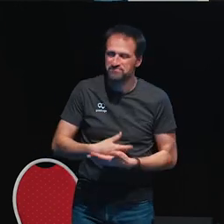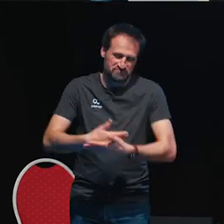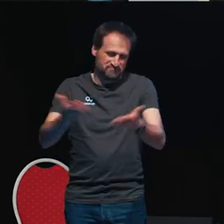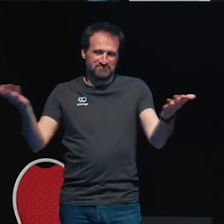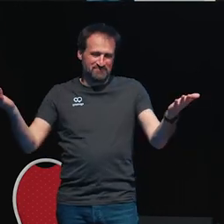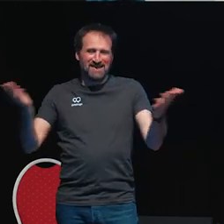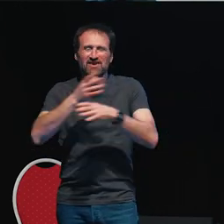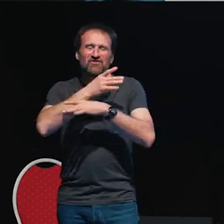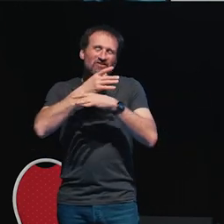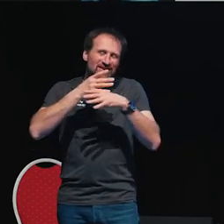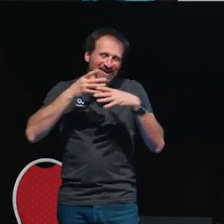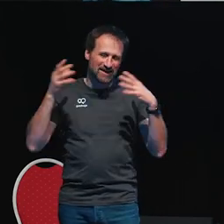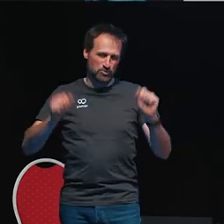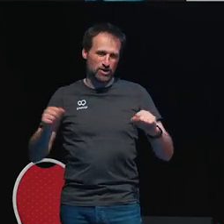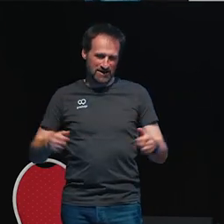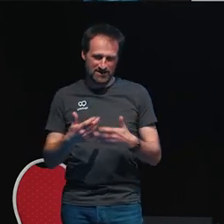opportunities. This originally